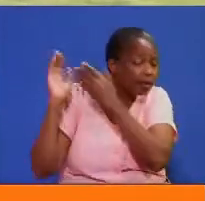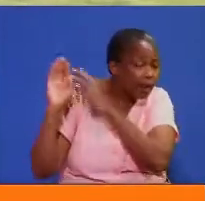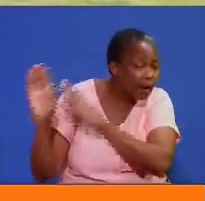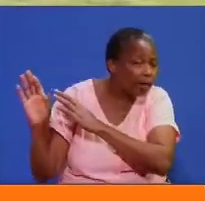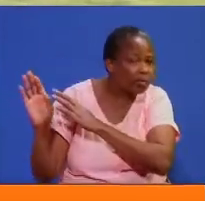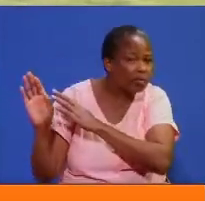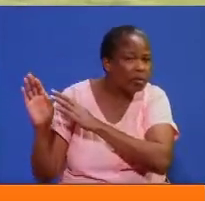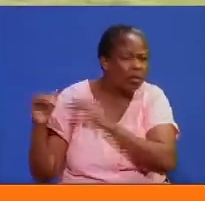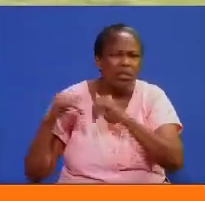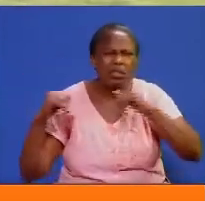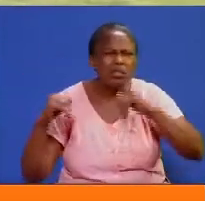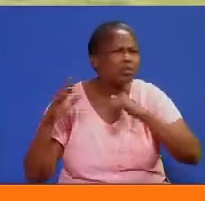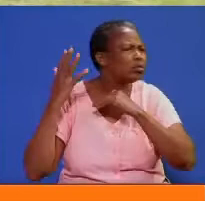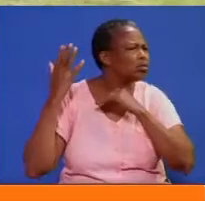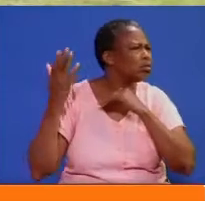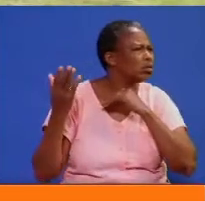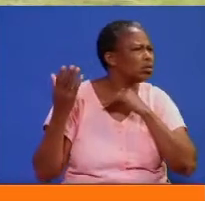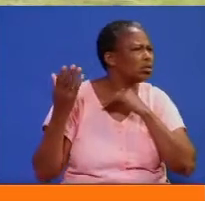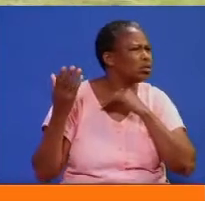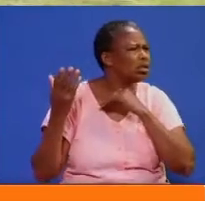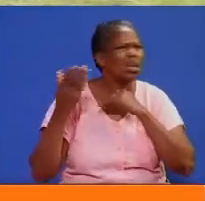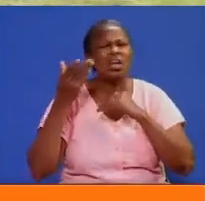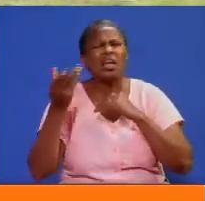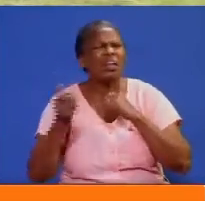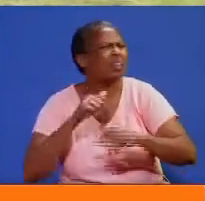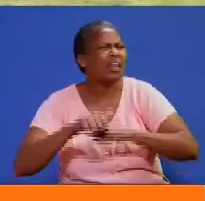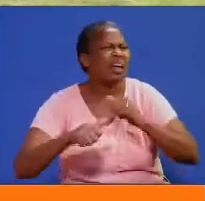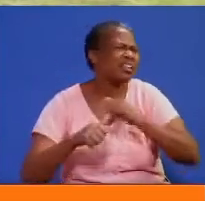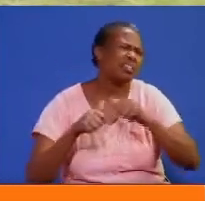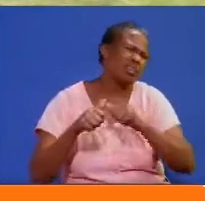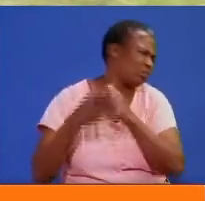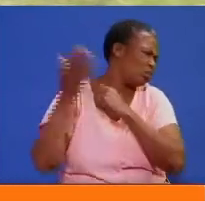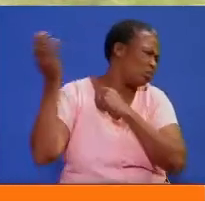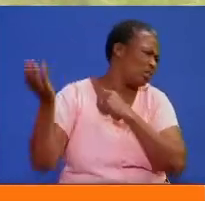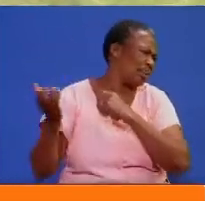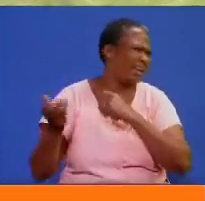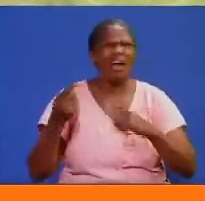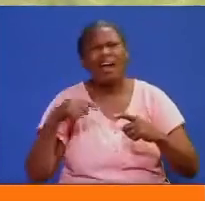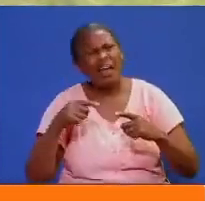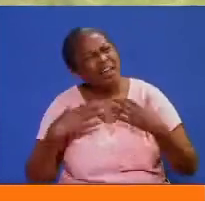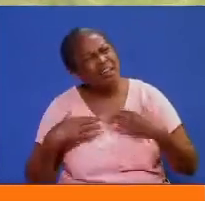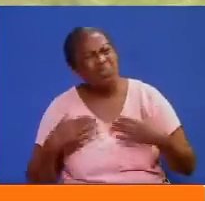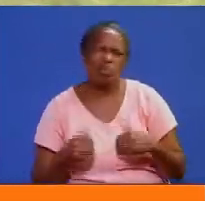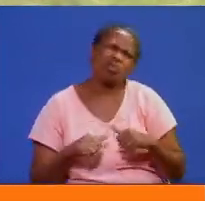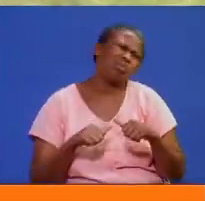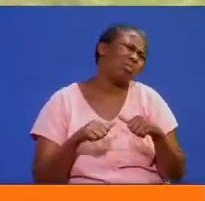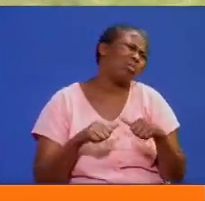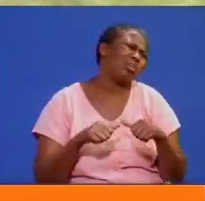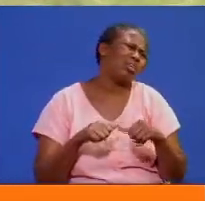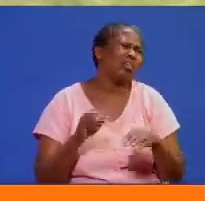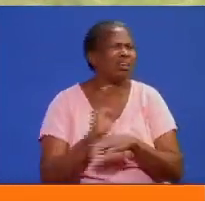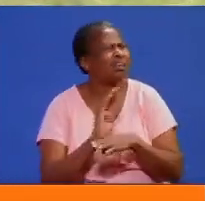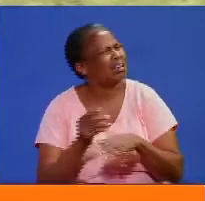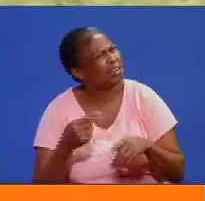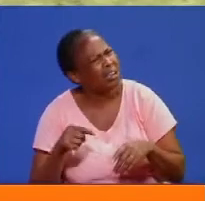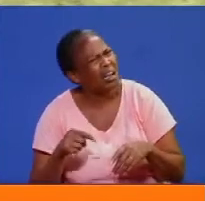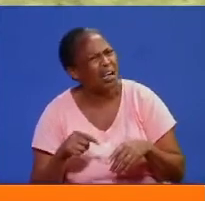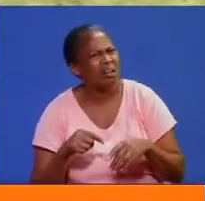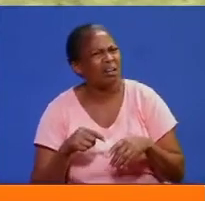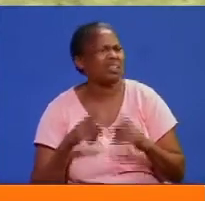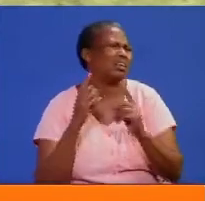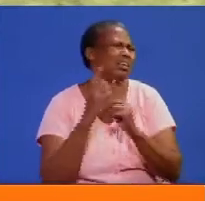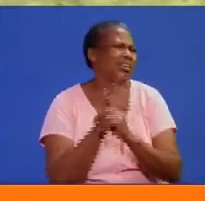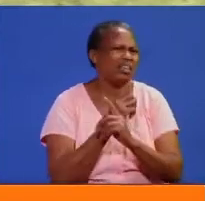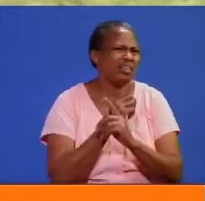yao kuenda kushughulika na hiyo mambo yao. Na sisi wananchi tuende shughuli zetu. Kwa sababu kutoka asubuhi hata kama mwingine